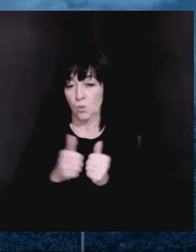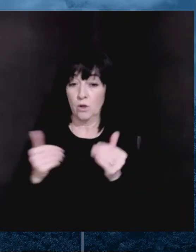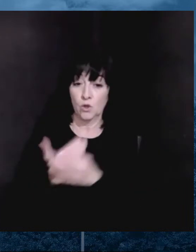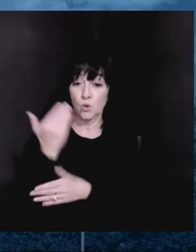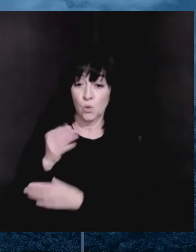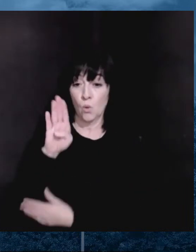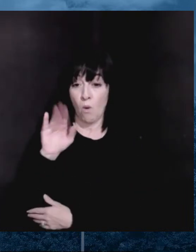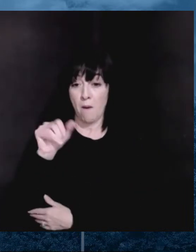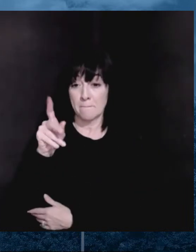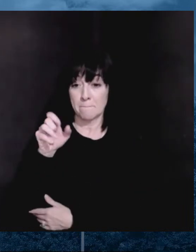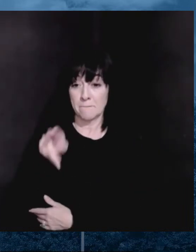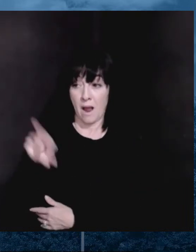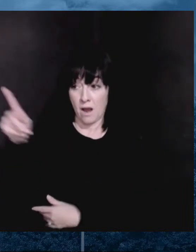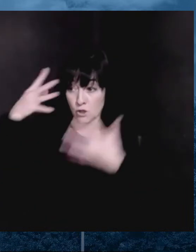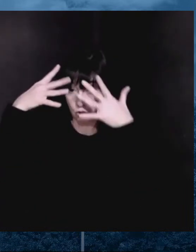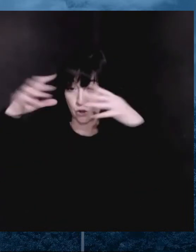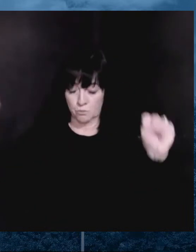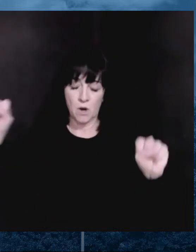that.